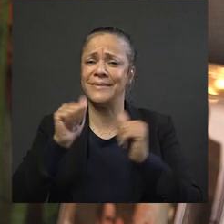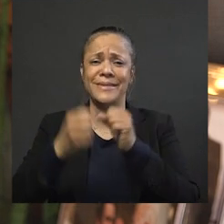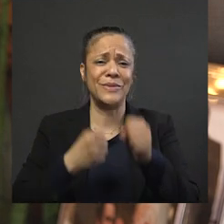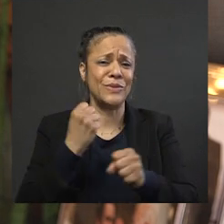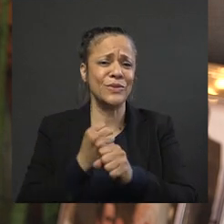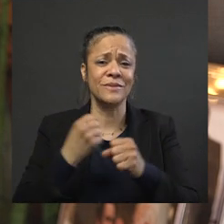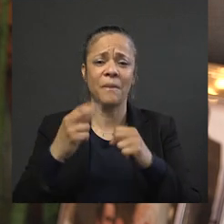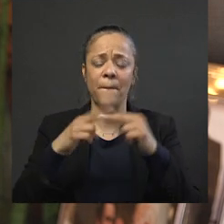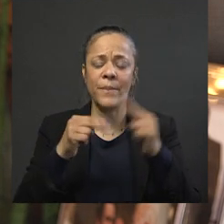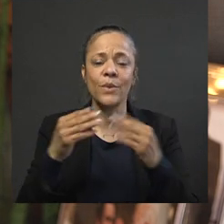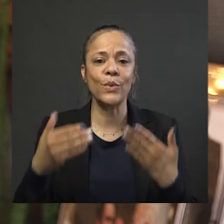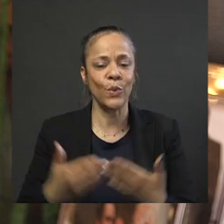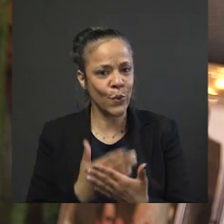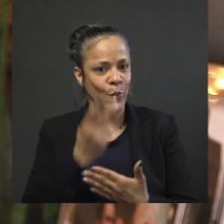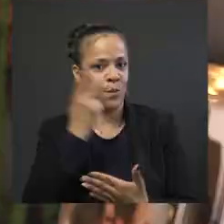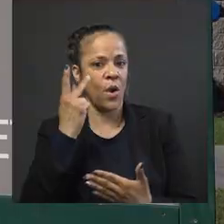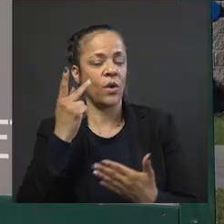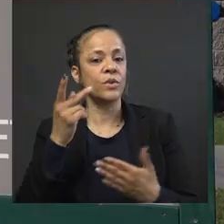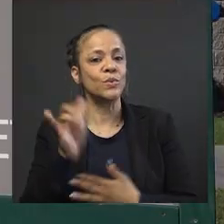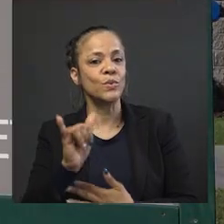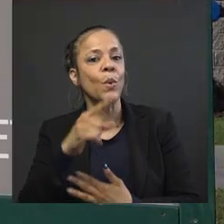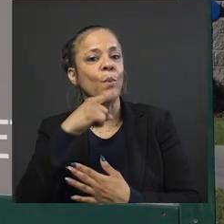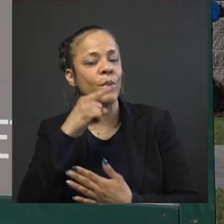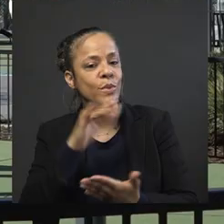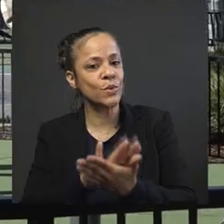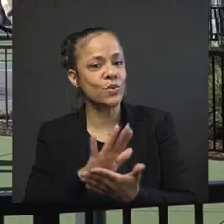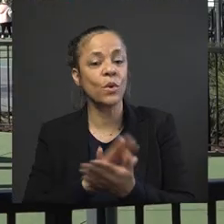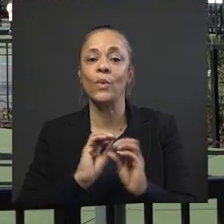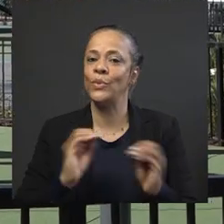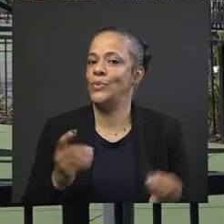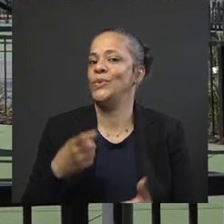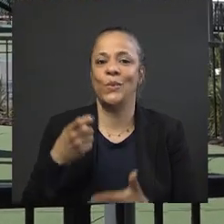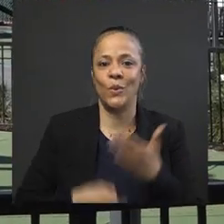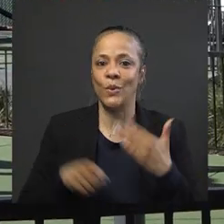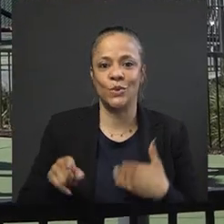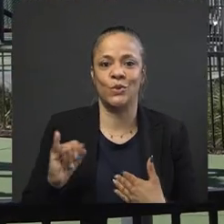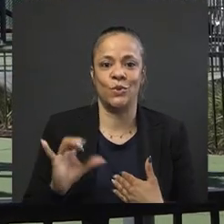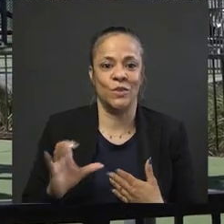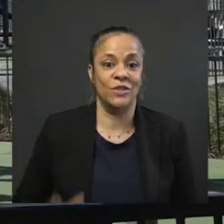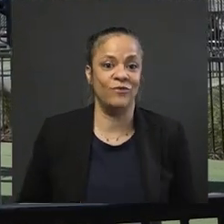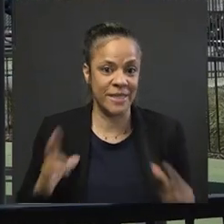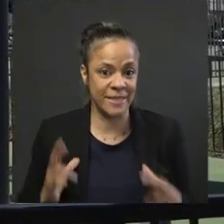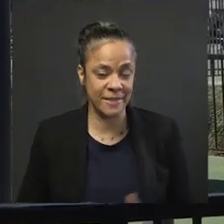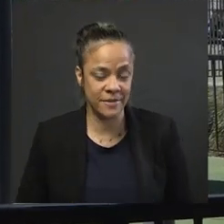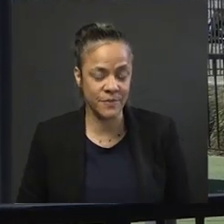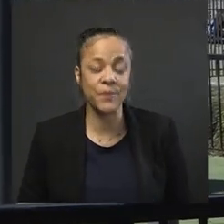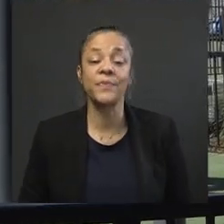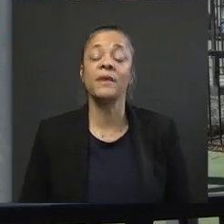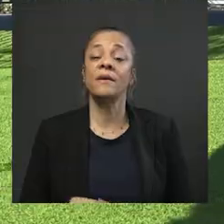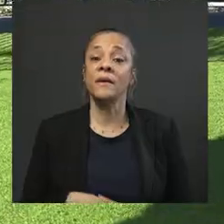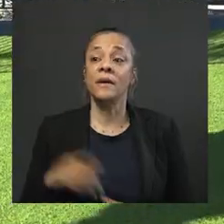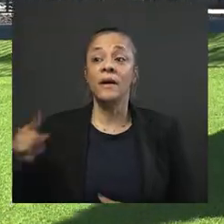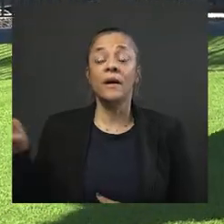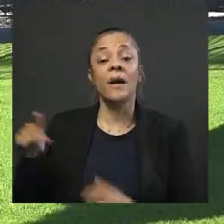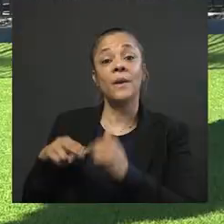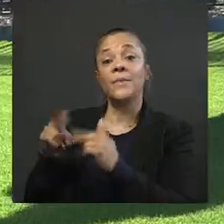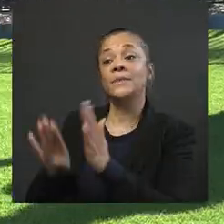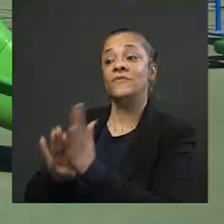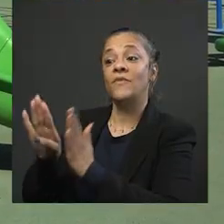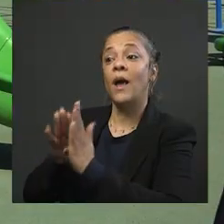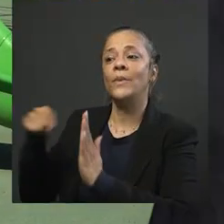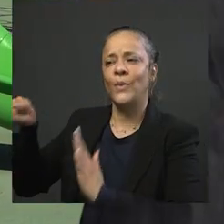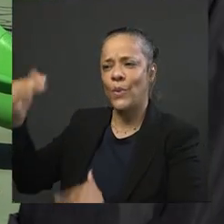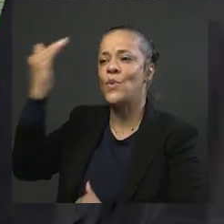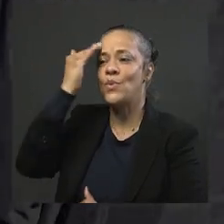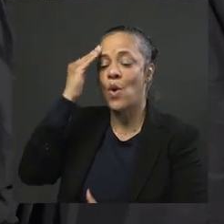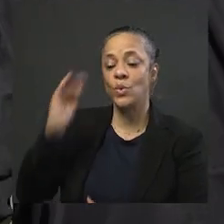administration in decades to build brand new parks and public schools at no cost to Jersey City residents. Developers have